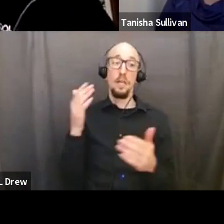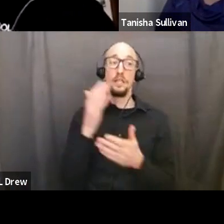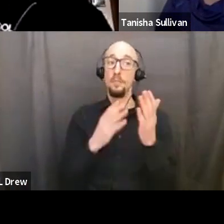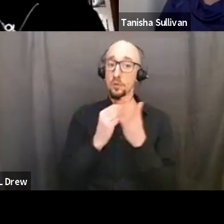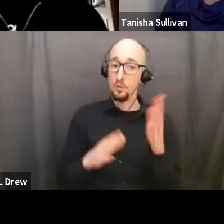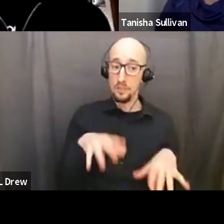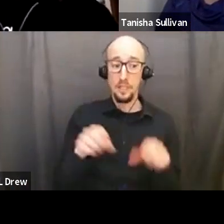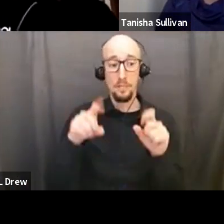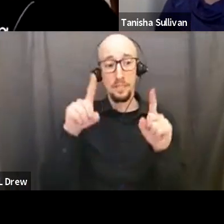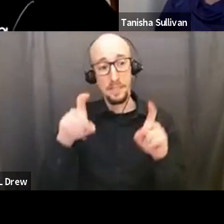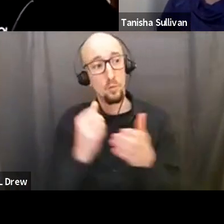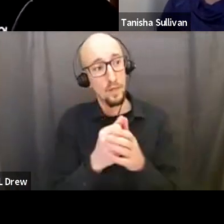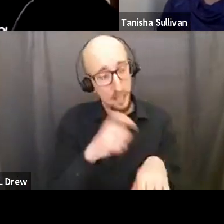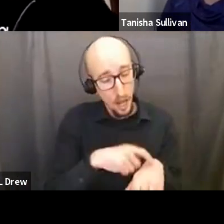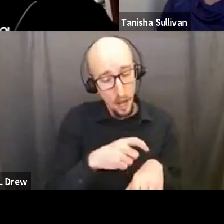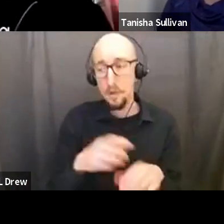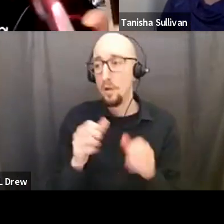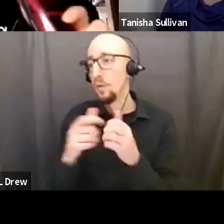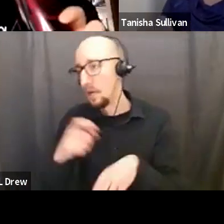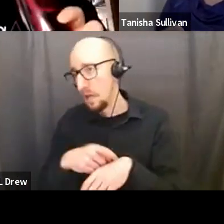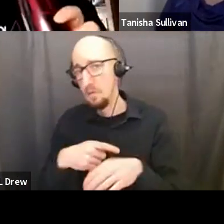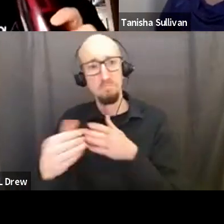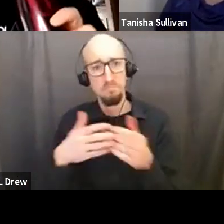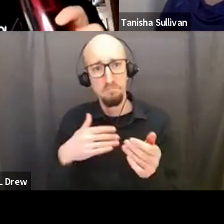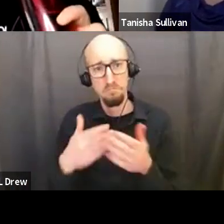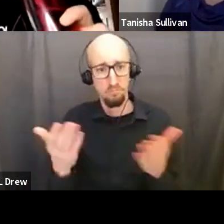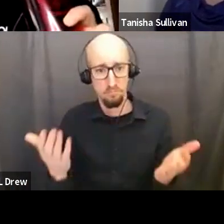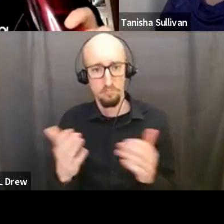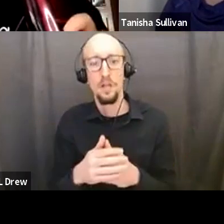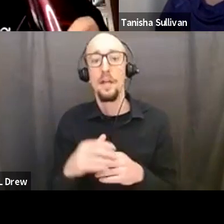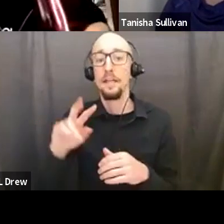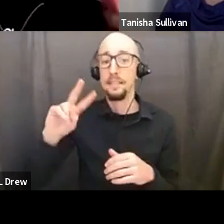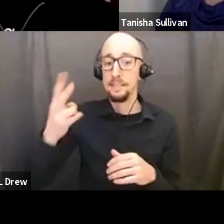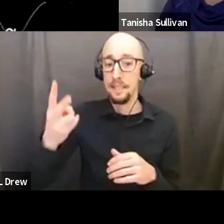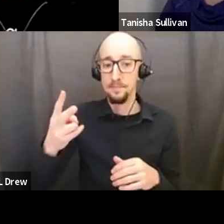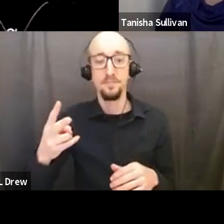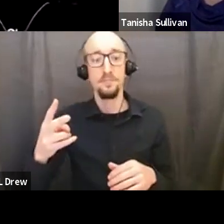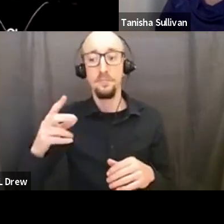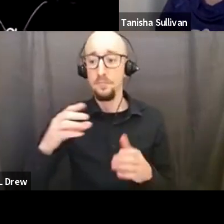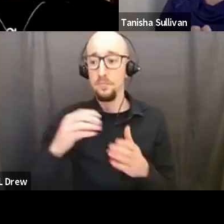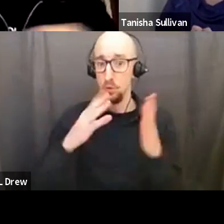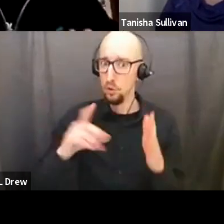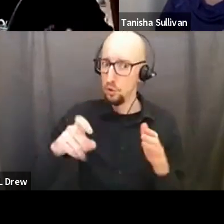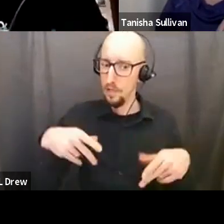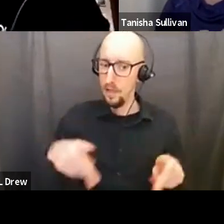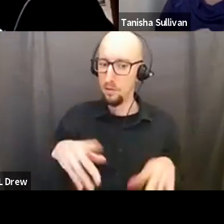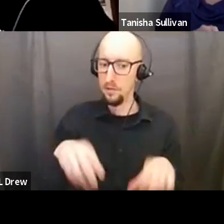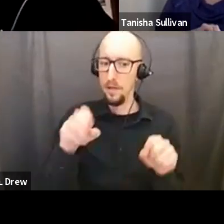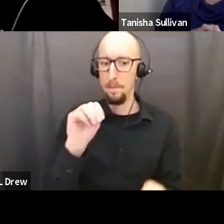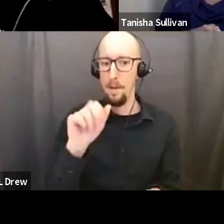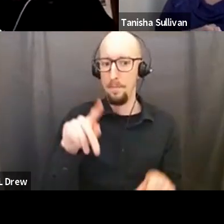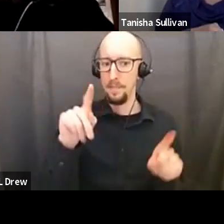the test timed and some taking it untimed throughout the city. Secondly, students should be allowed to take the MAP test on more than one